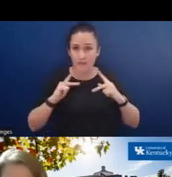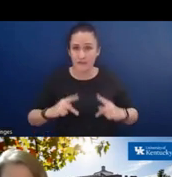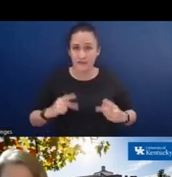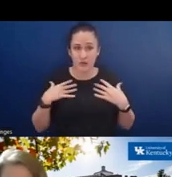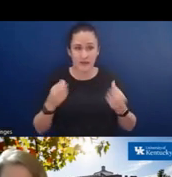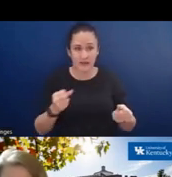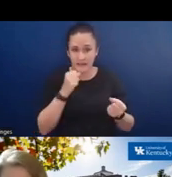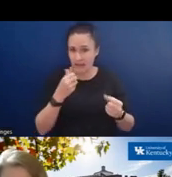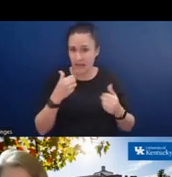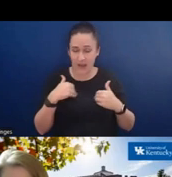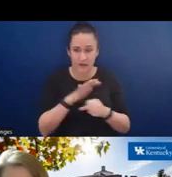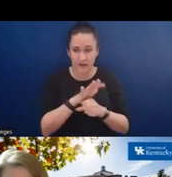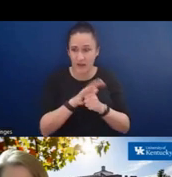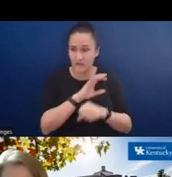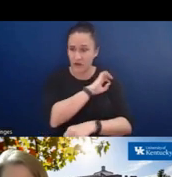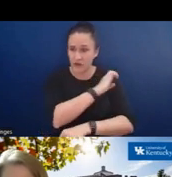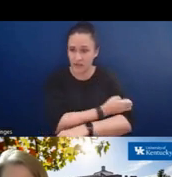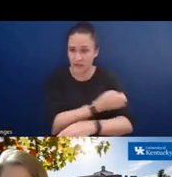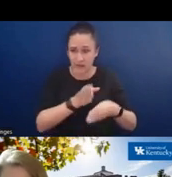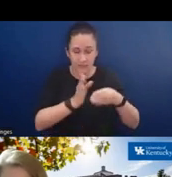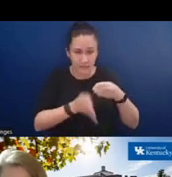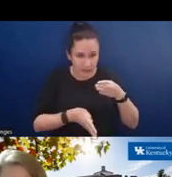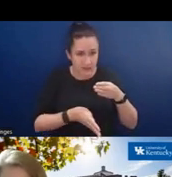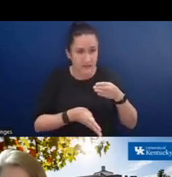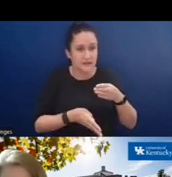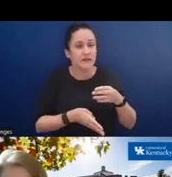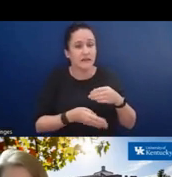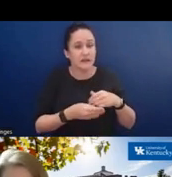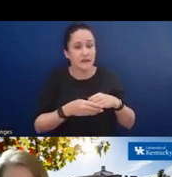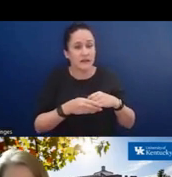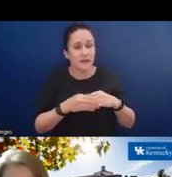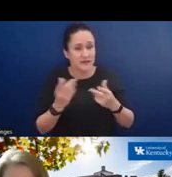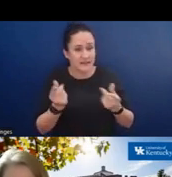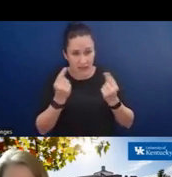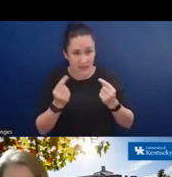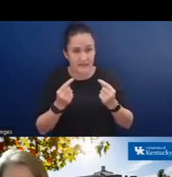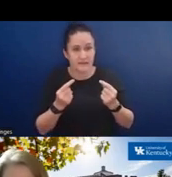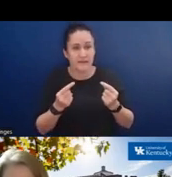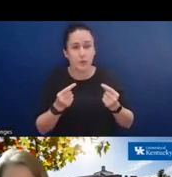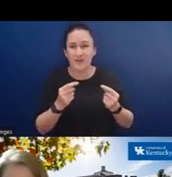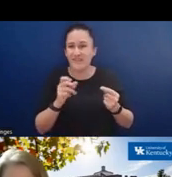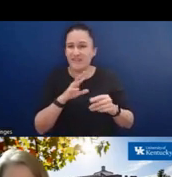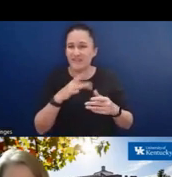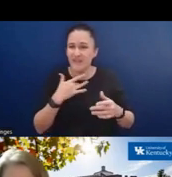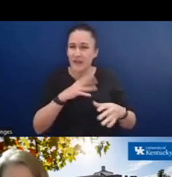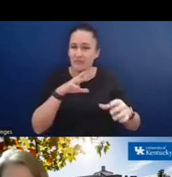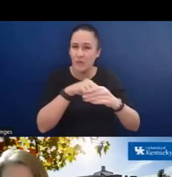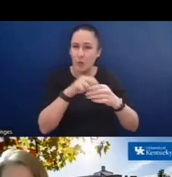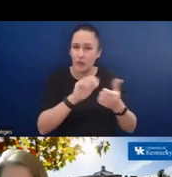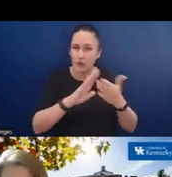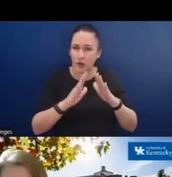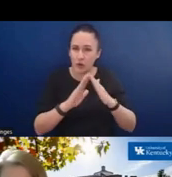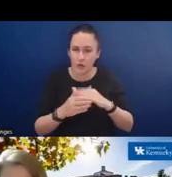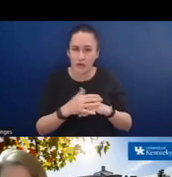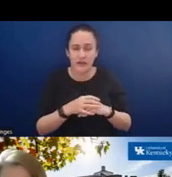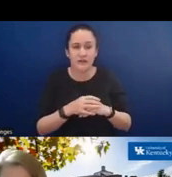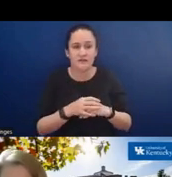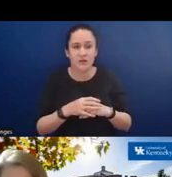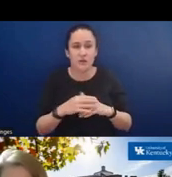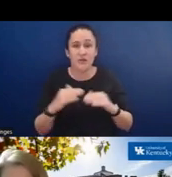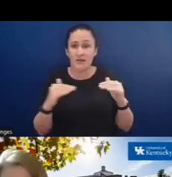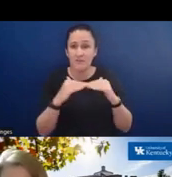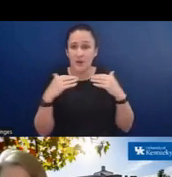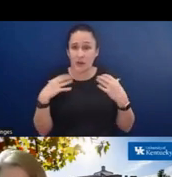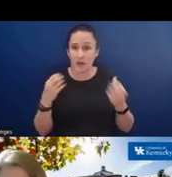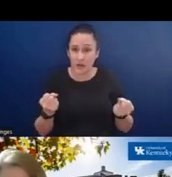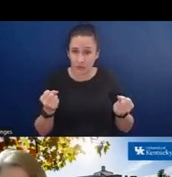to complete tasks, and they had pride in their community that they felt a part of. And so the peer recovery coaches use these